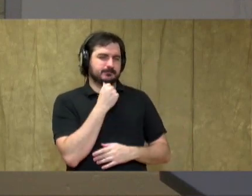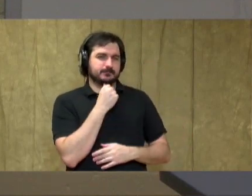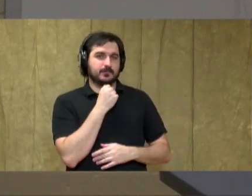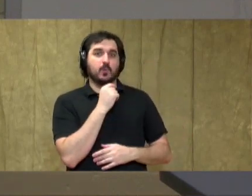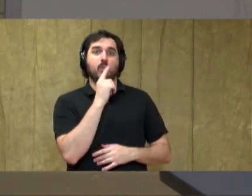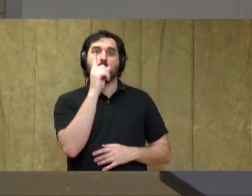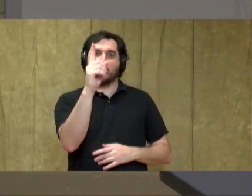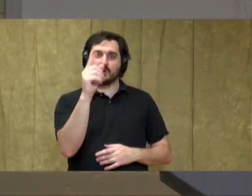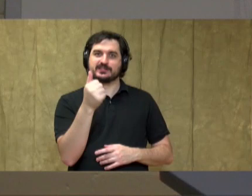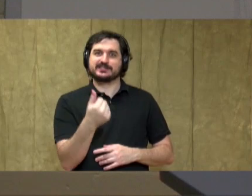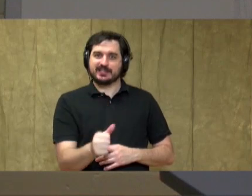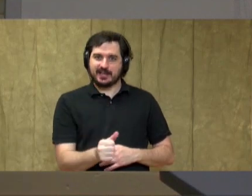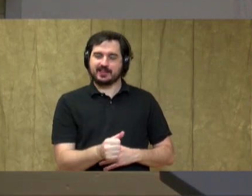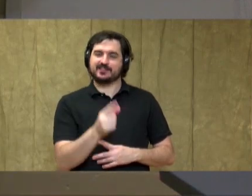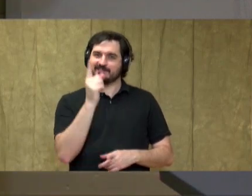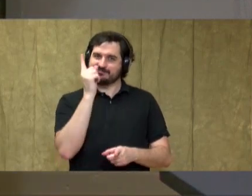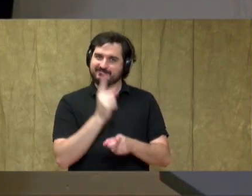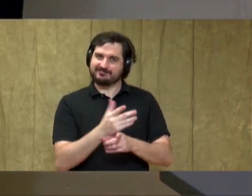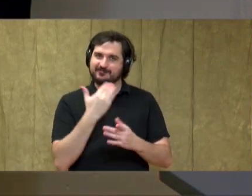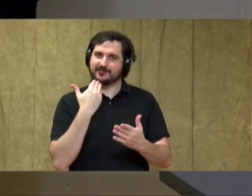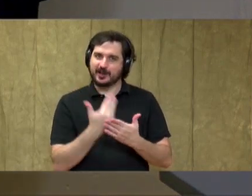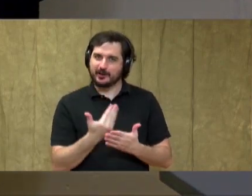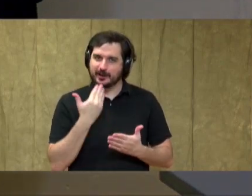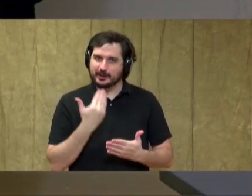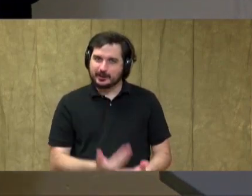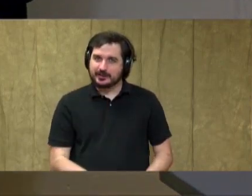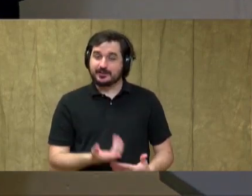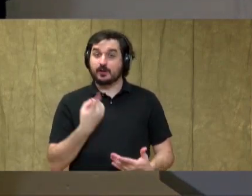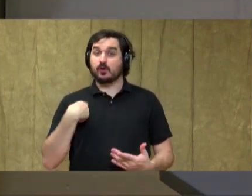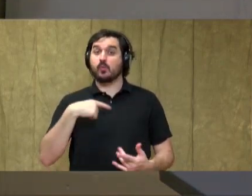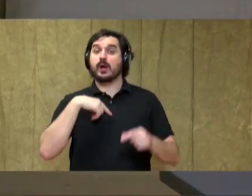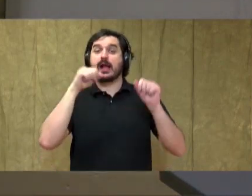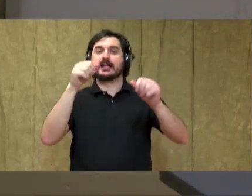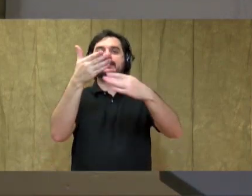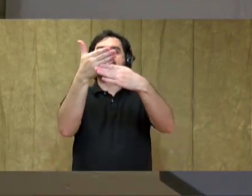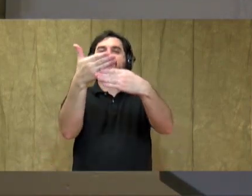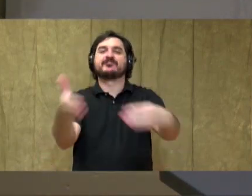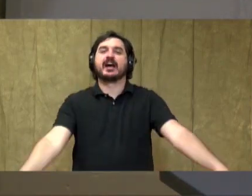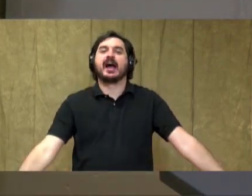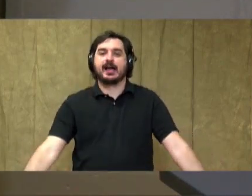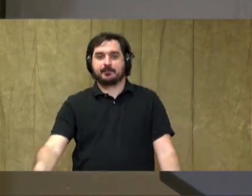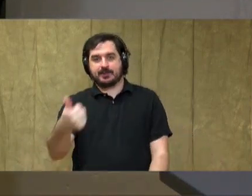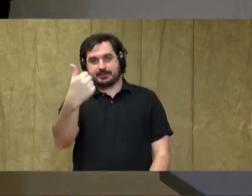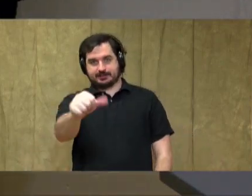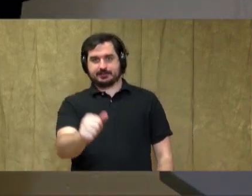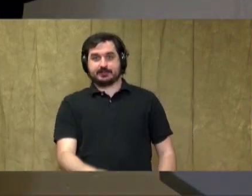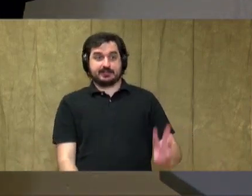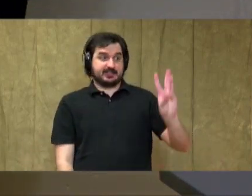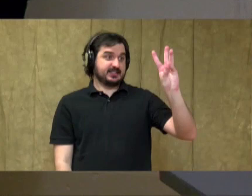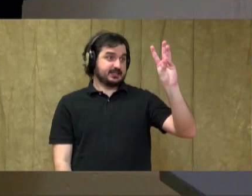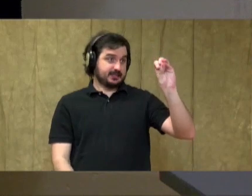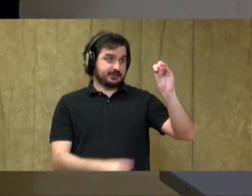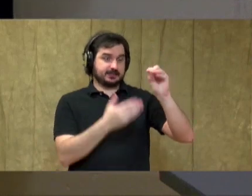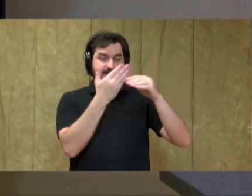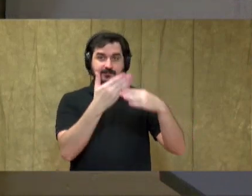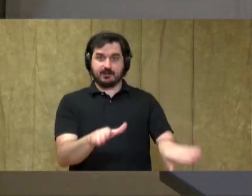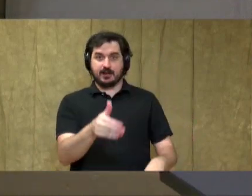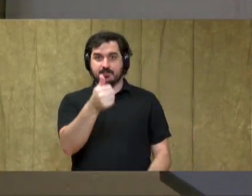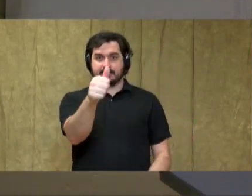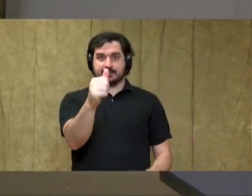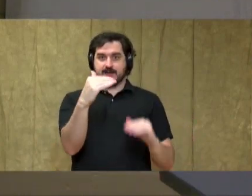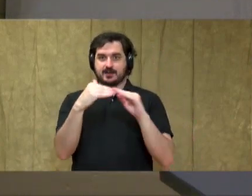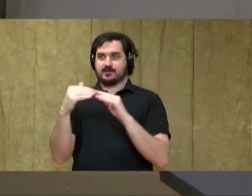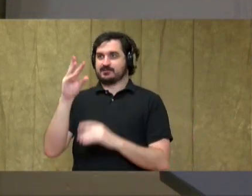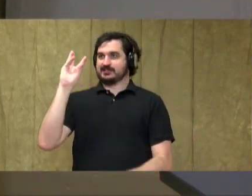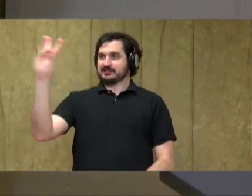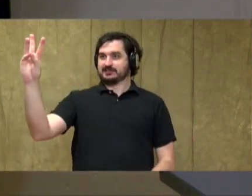1/10. Very good. So we could divide by 10. We could say 60 divided by 10 is 6, and